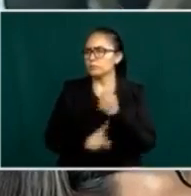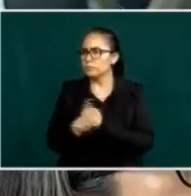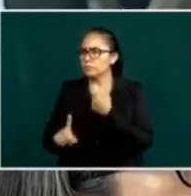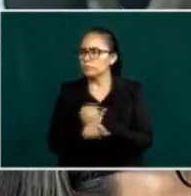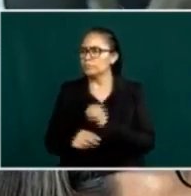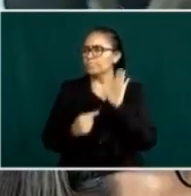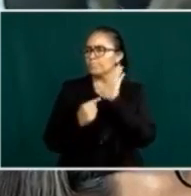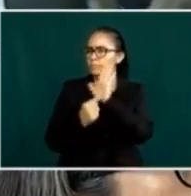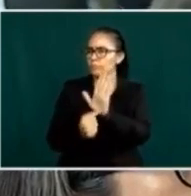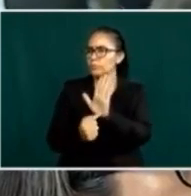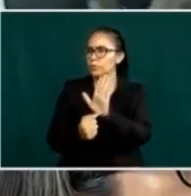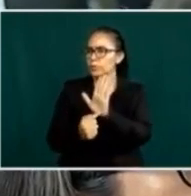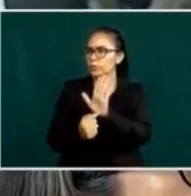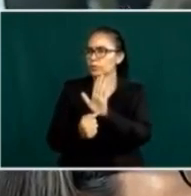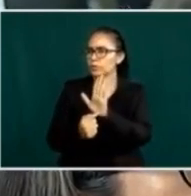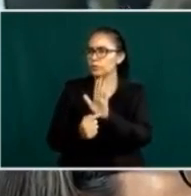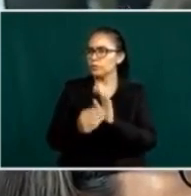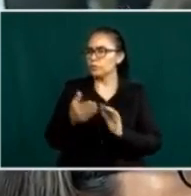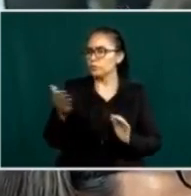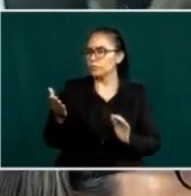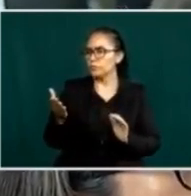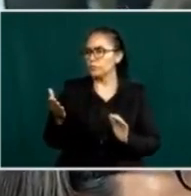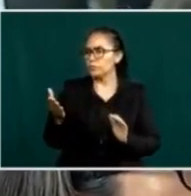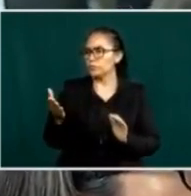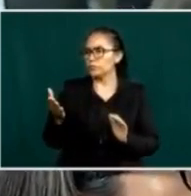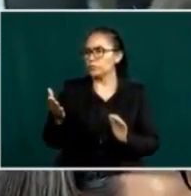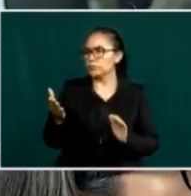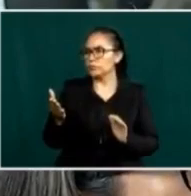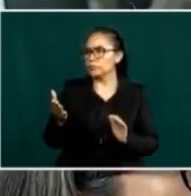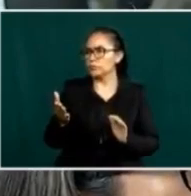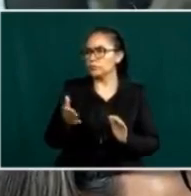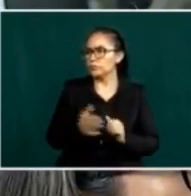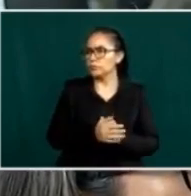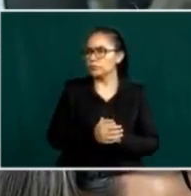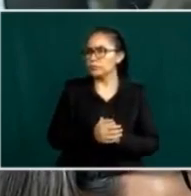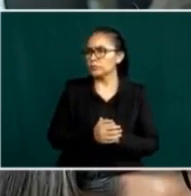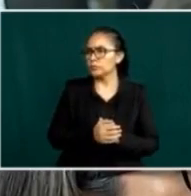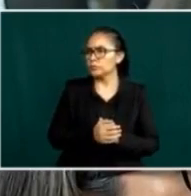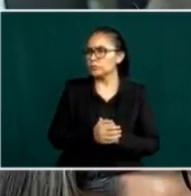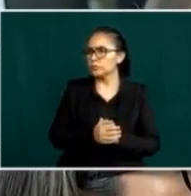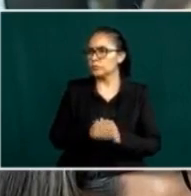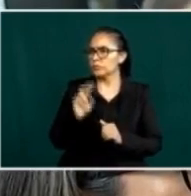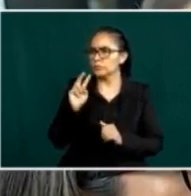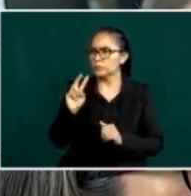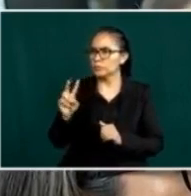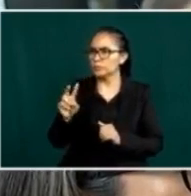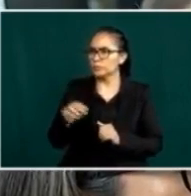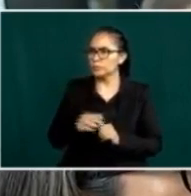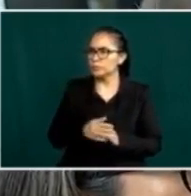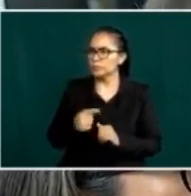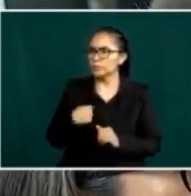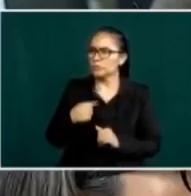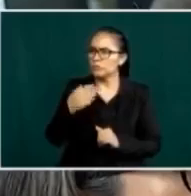so they've already had two assassinations in this conflict, and I didn't hear that they mentioned it.